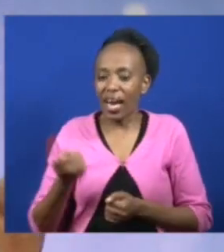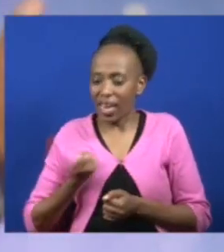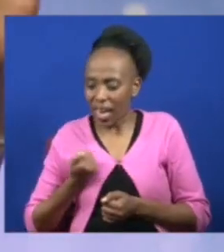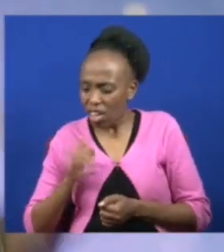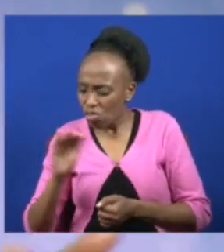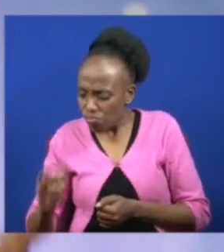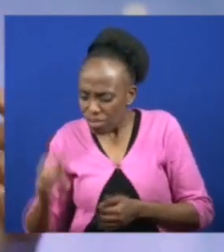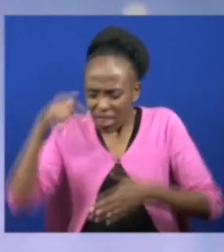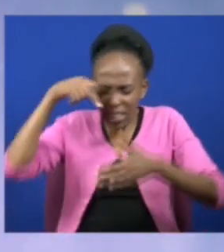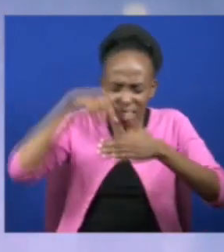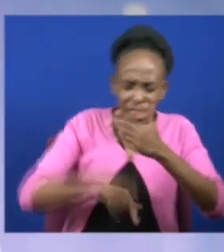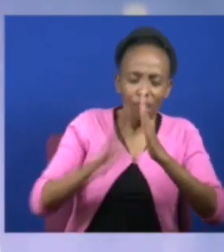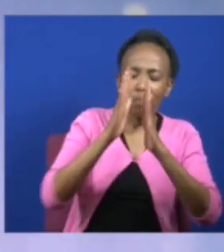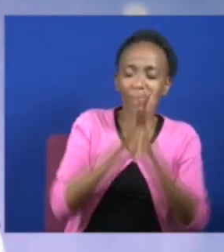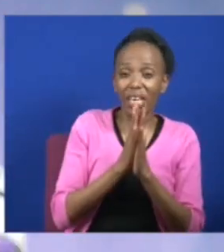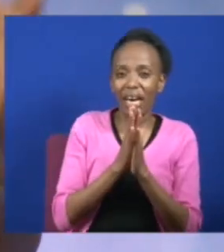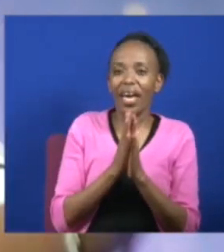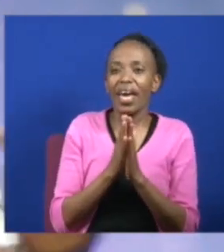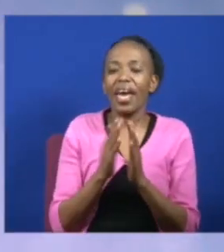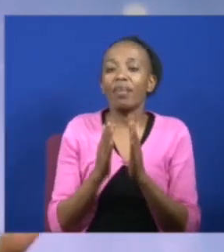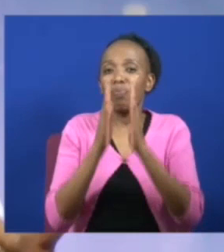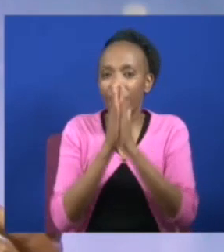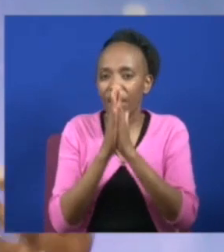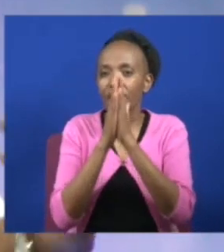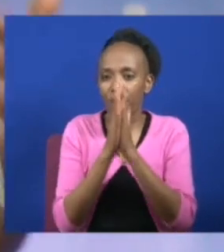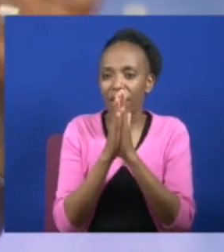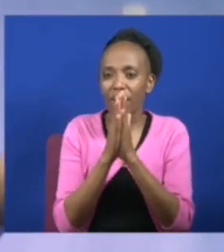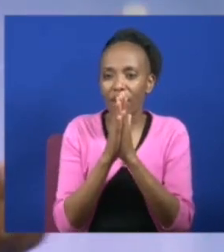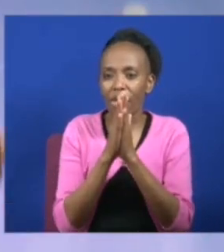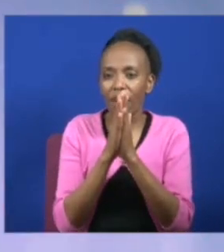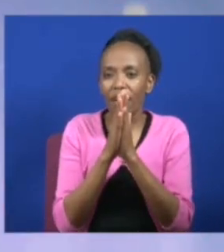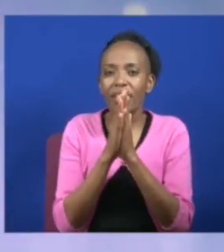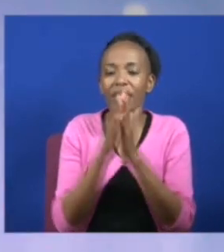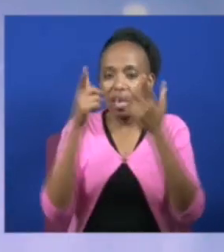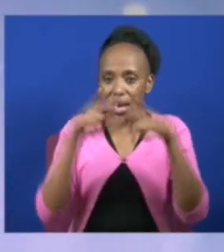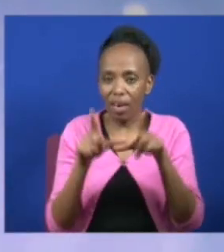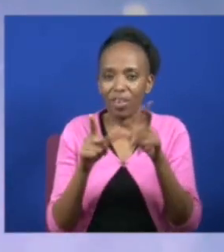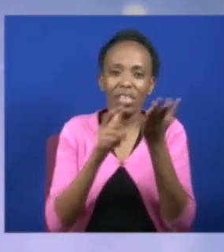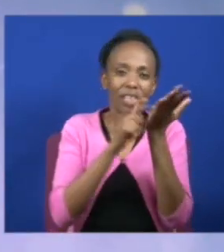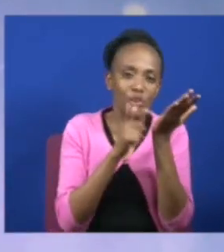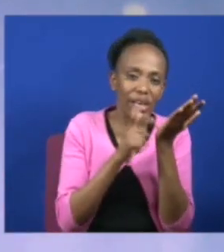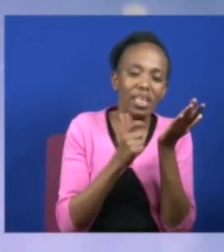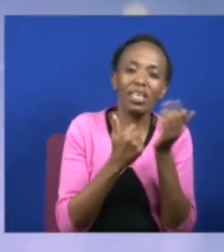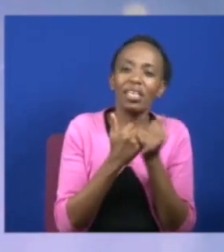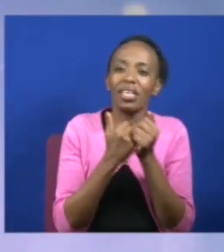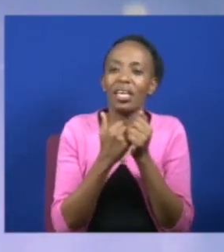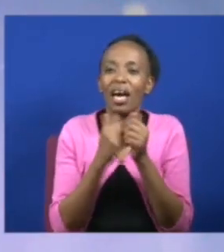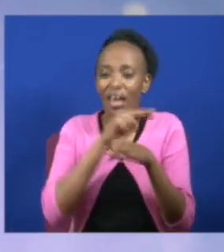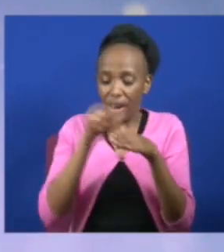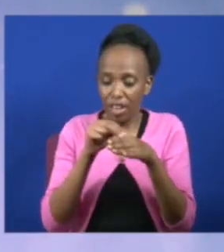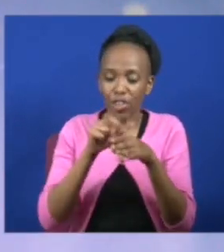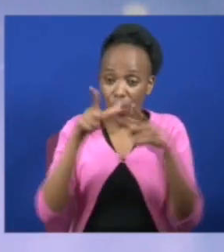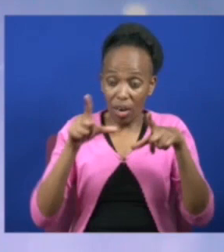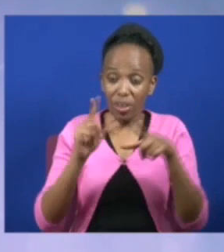girl is in deep intercession and she was praying in our language here, Kiswahili, our